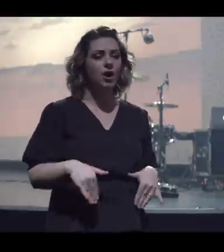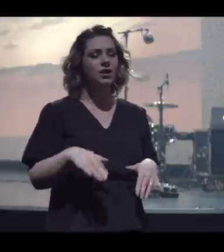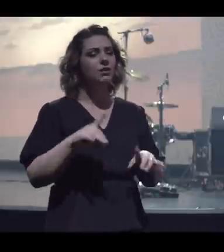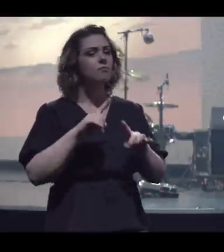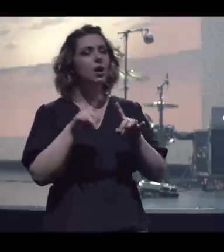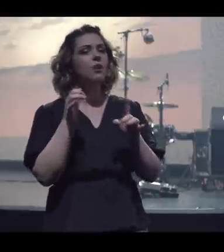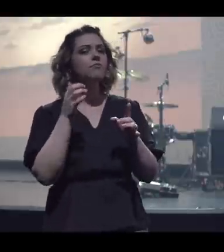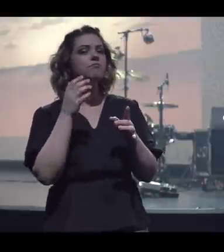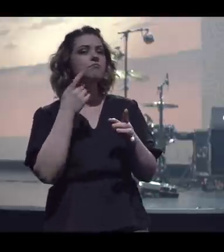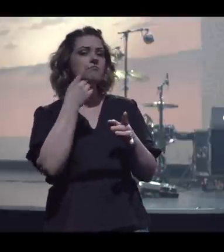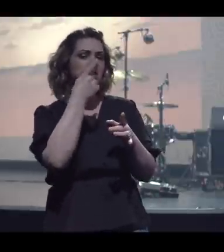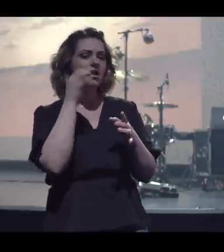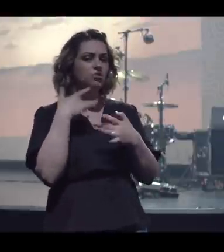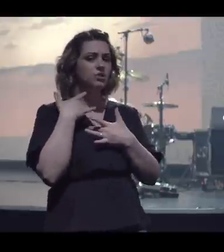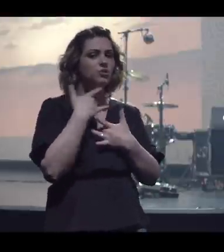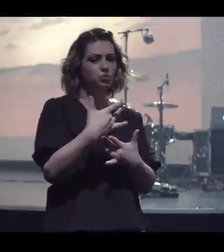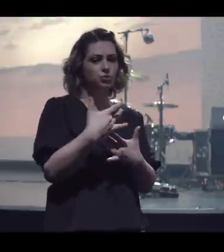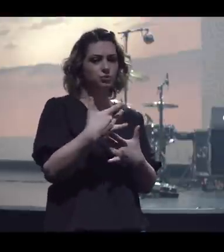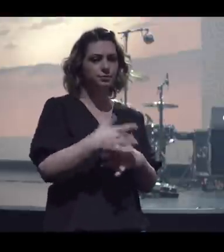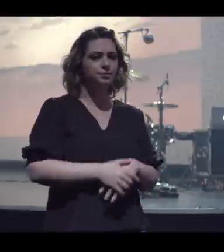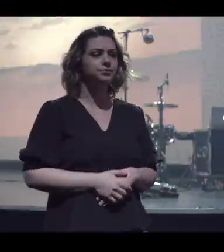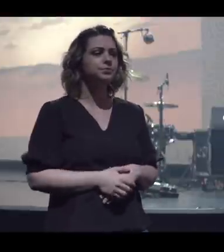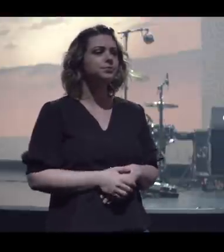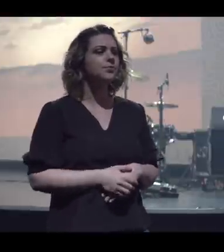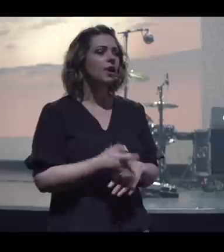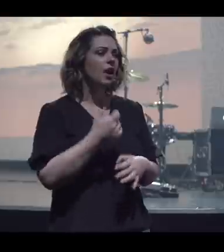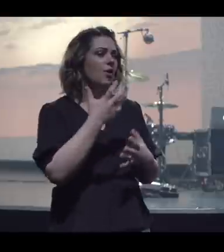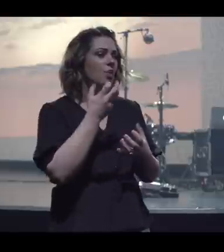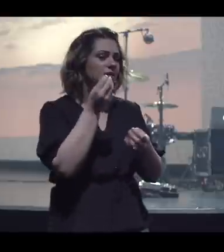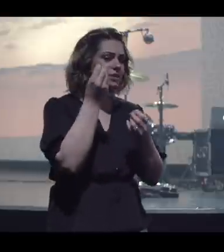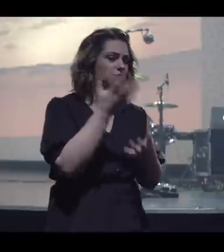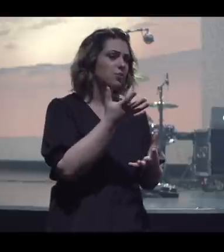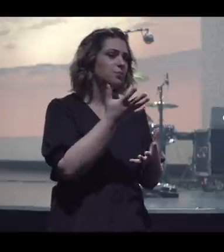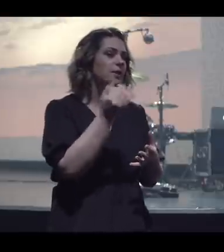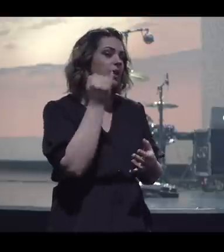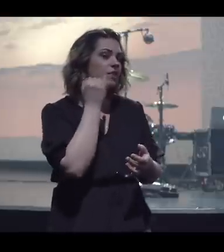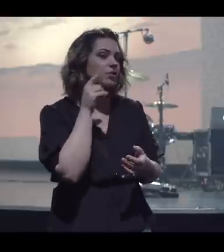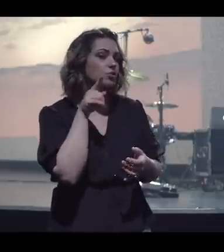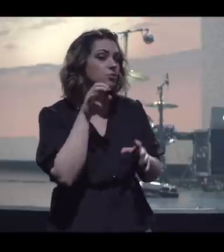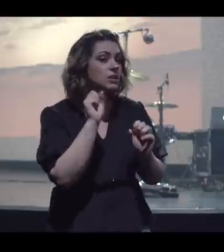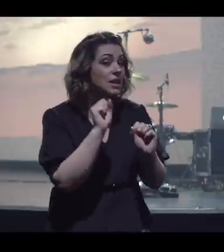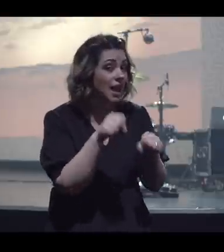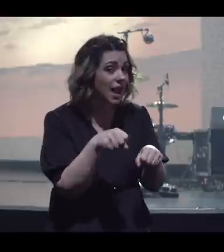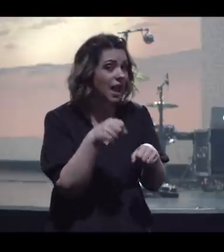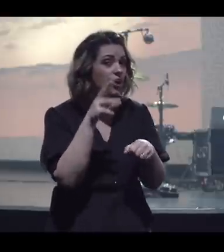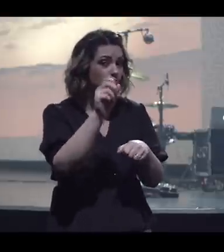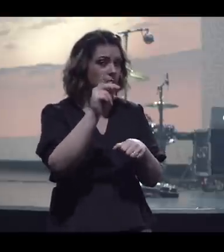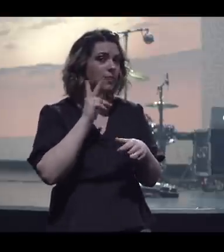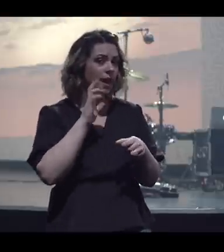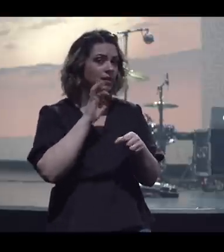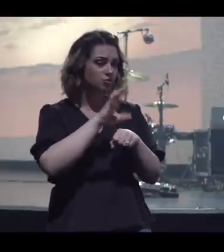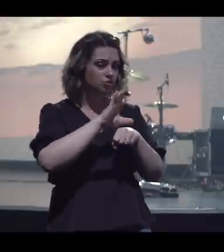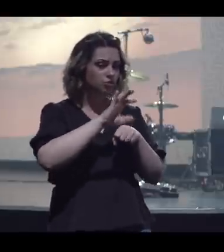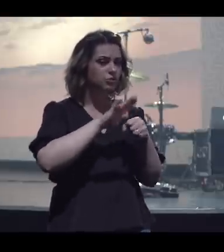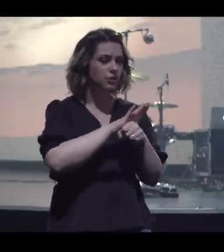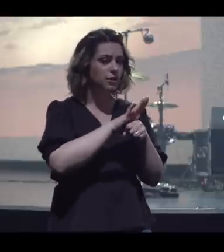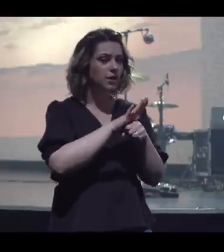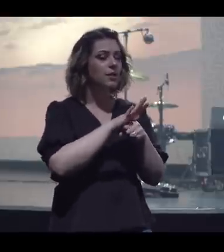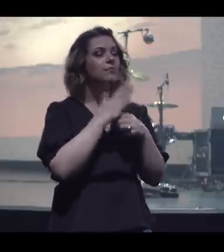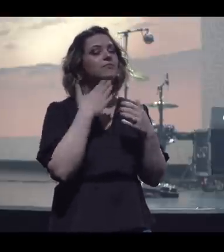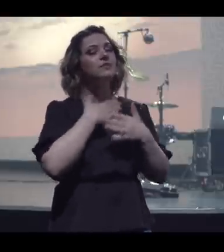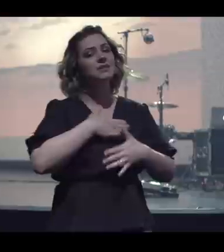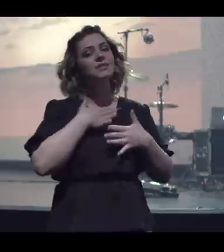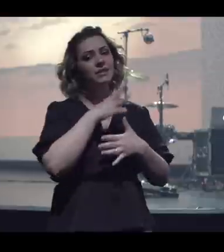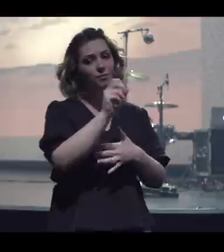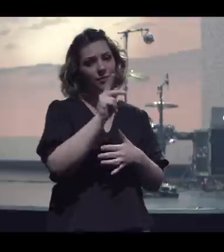to. And I just want to say, if you're able to come back, come back. If